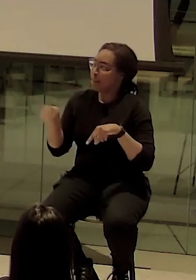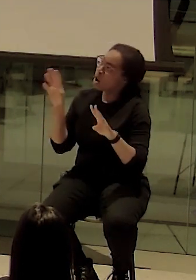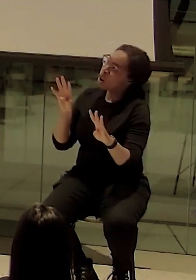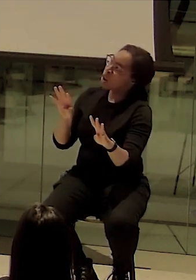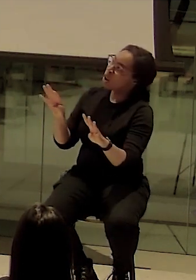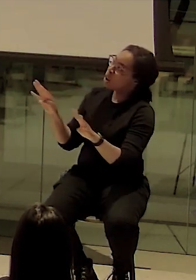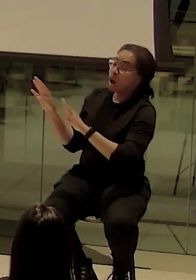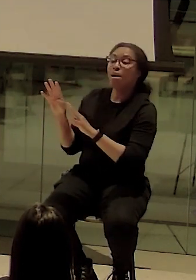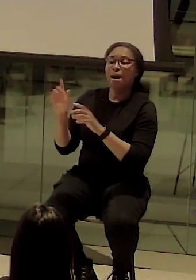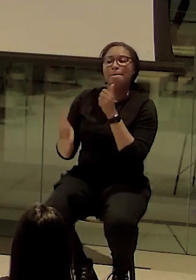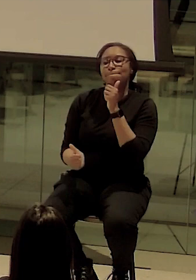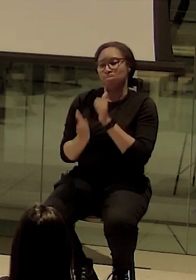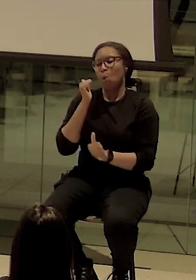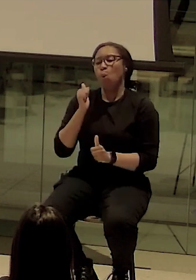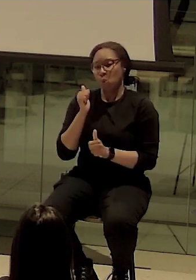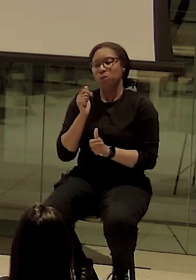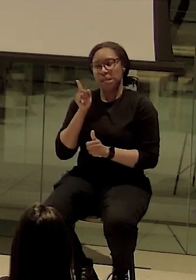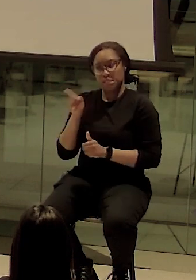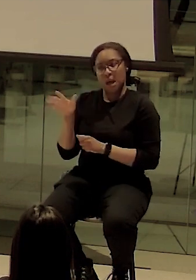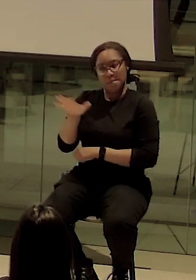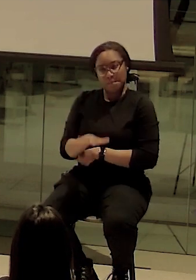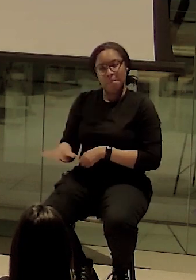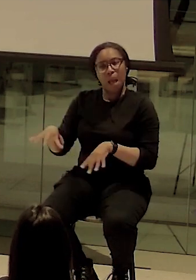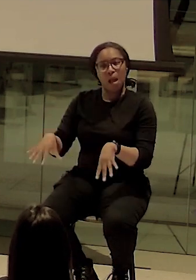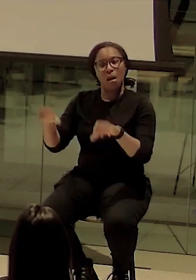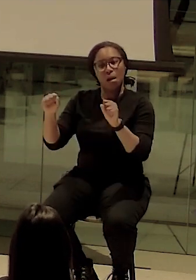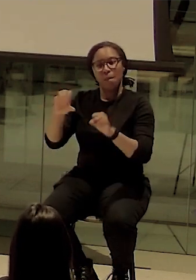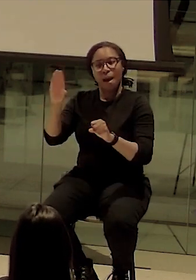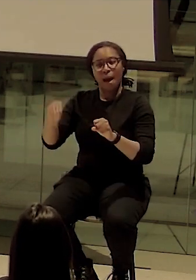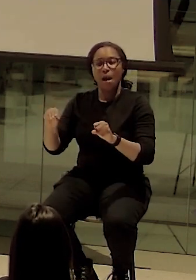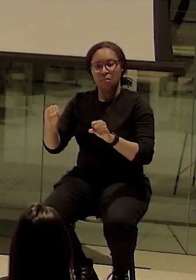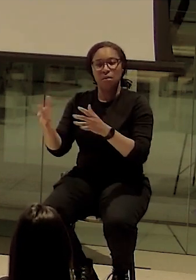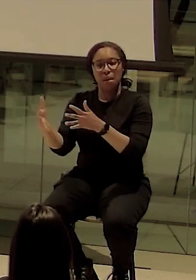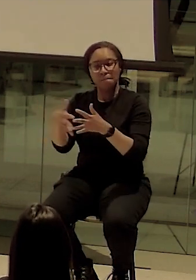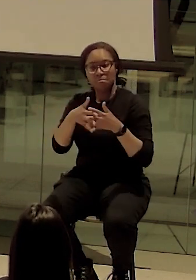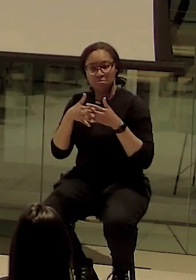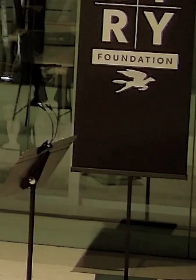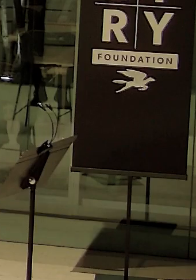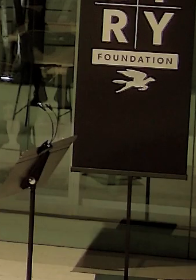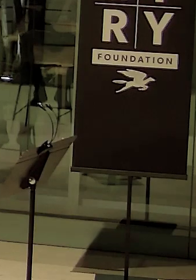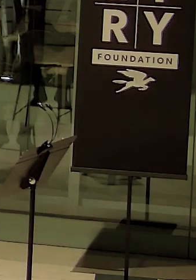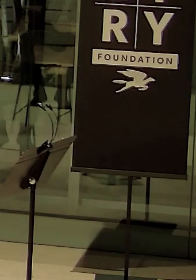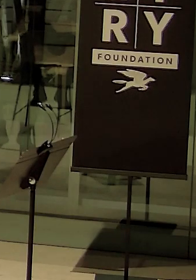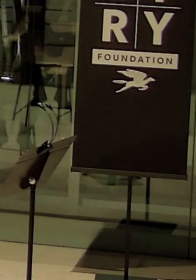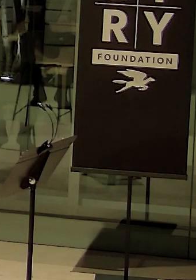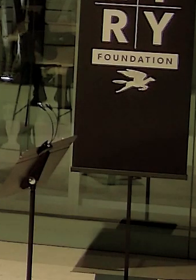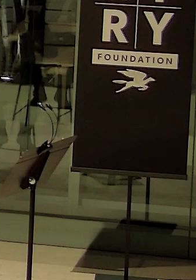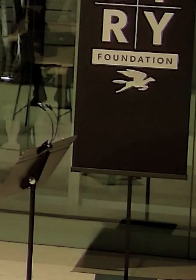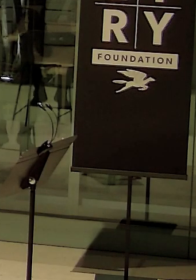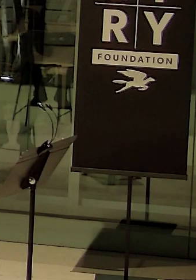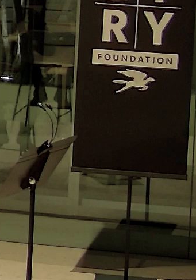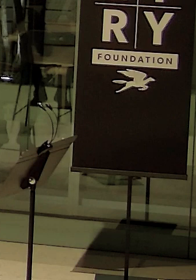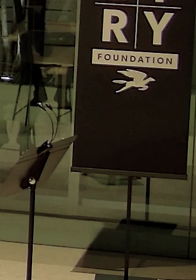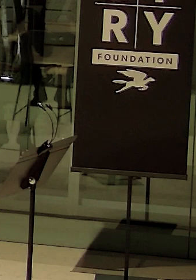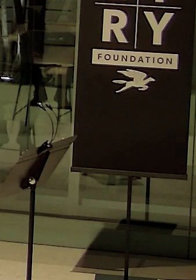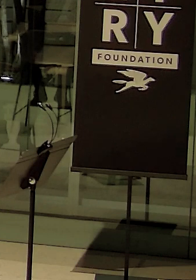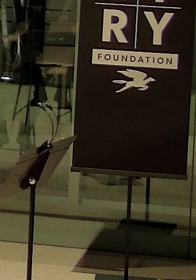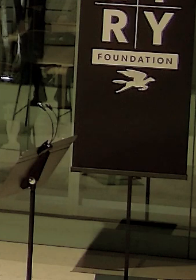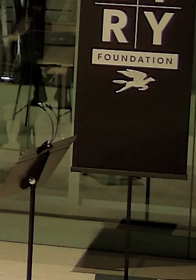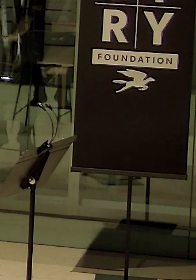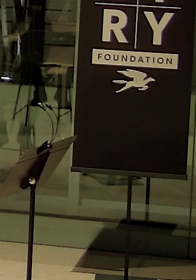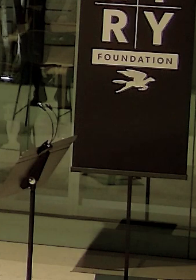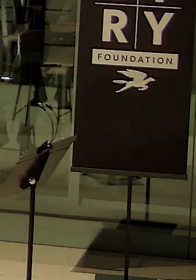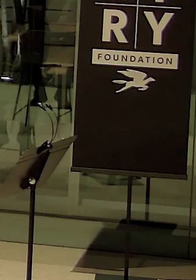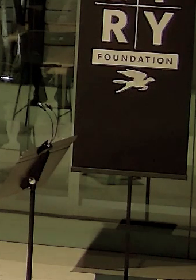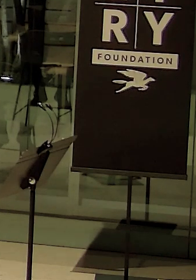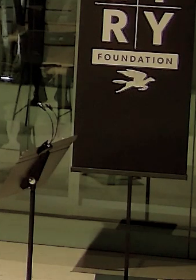largely African-American community that was in that space. And it made me think again about this idea that people argue that it was work for white people, because